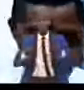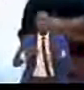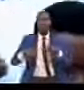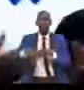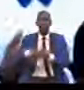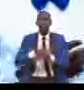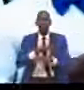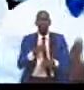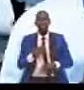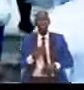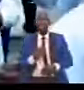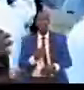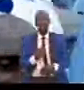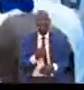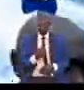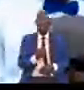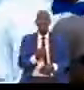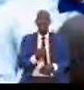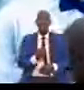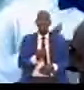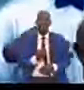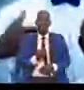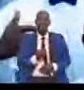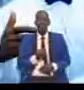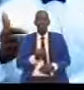the beyond over me.